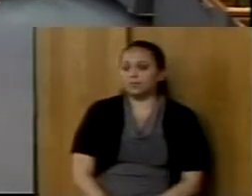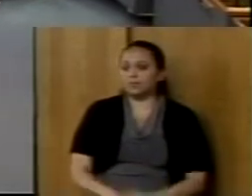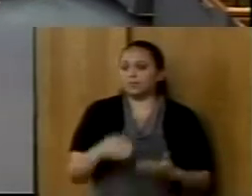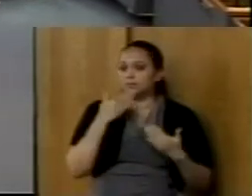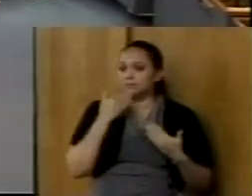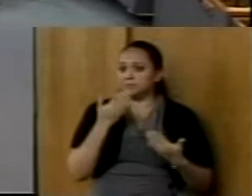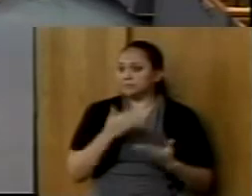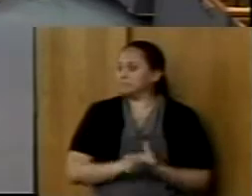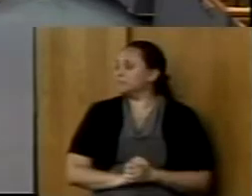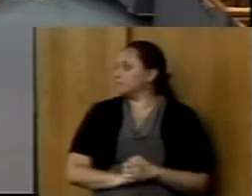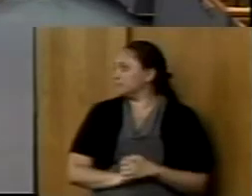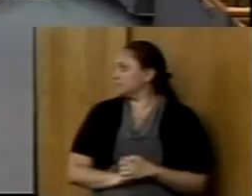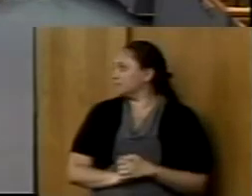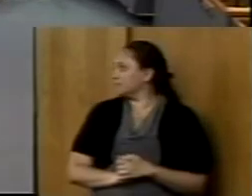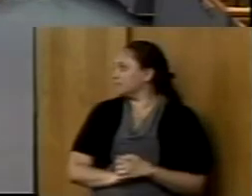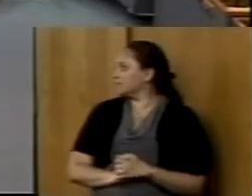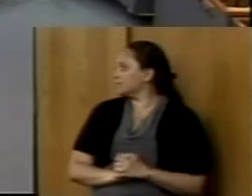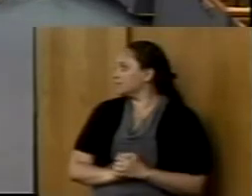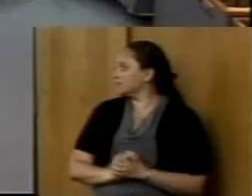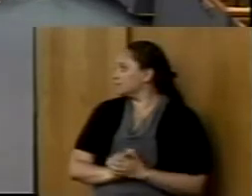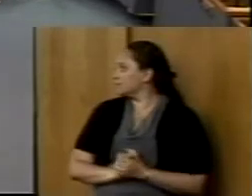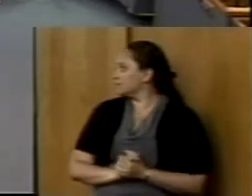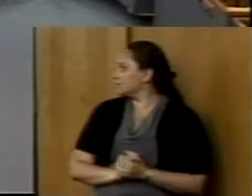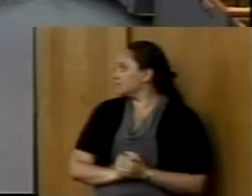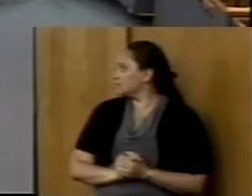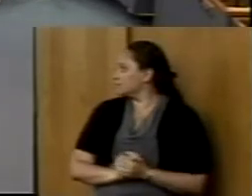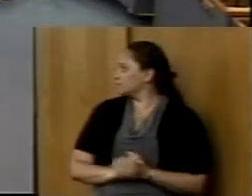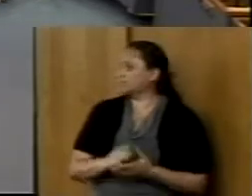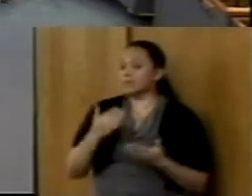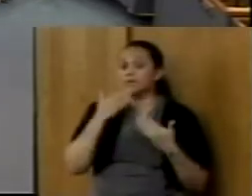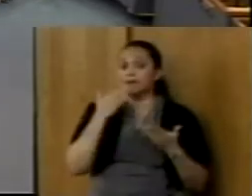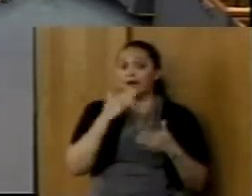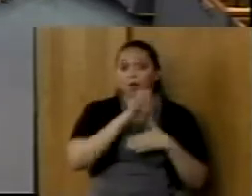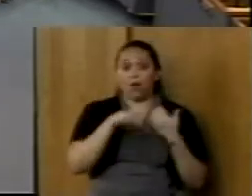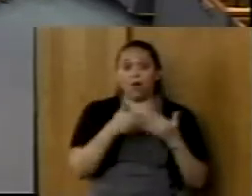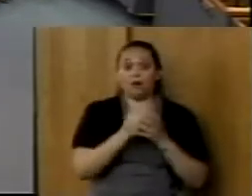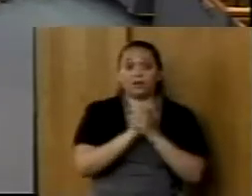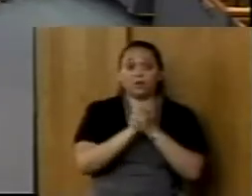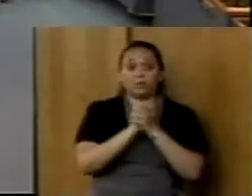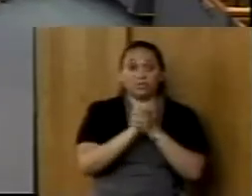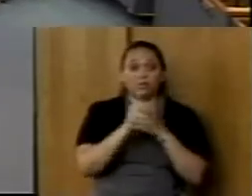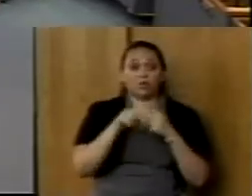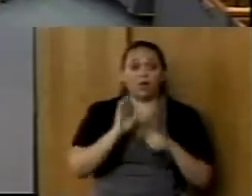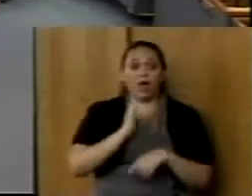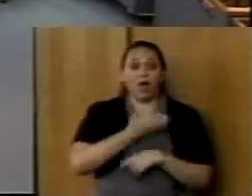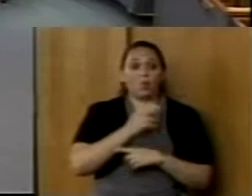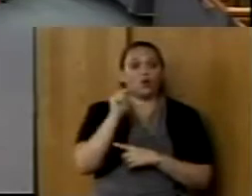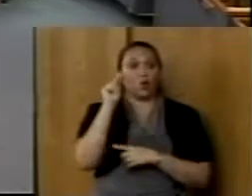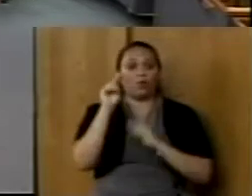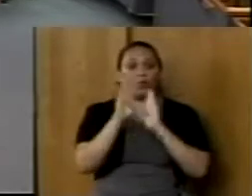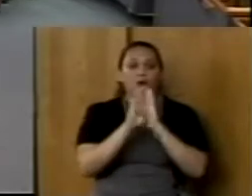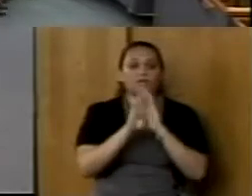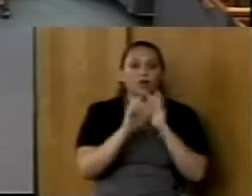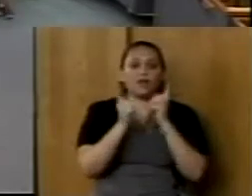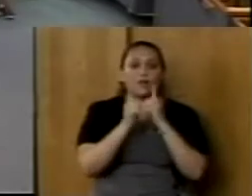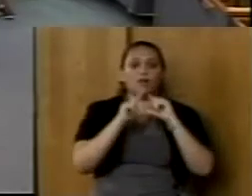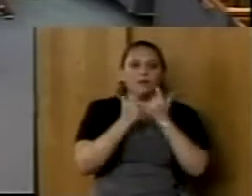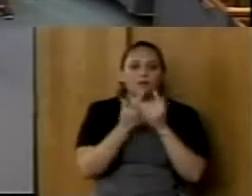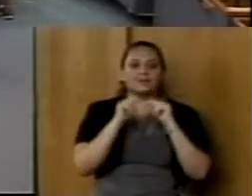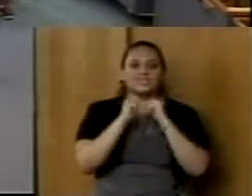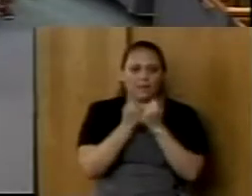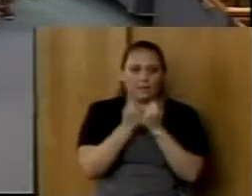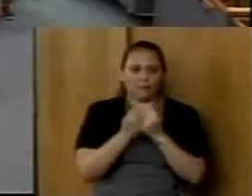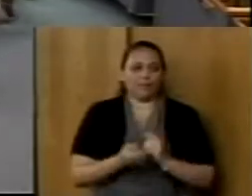Thank you, everyone. Thank you. Good job, guys. Thank you all, and congratulations to our North Brownsville Little League team.